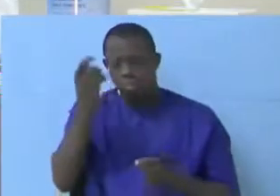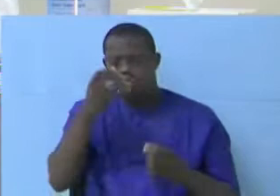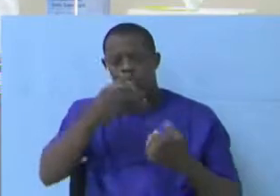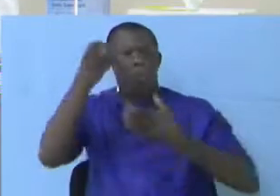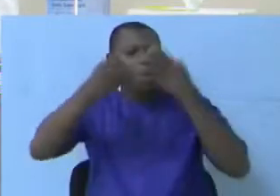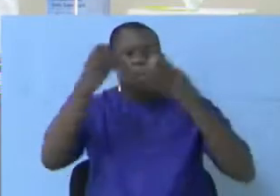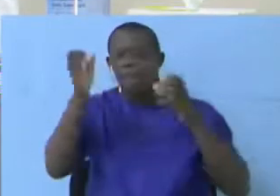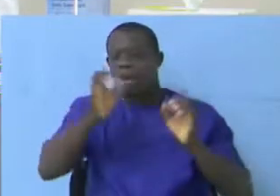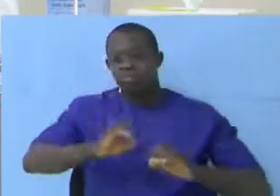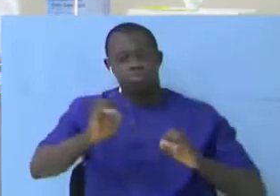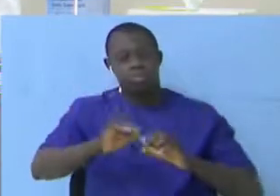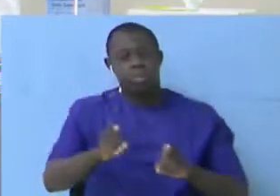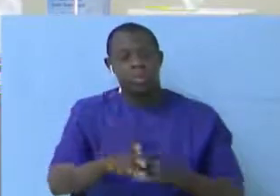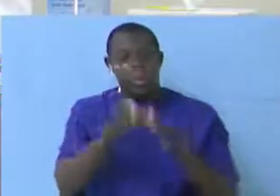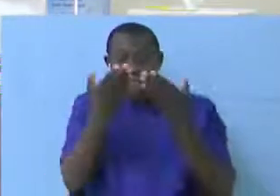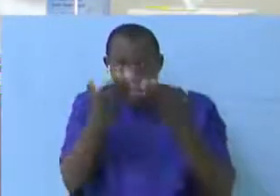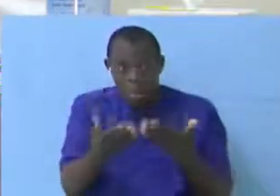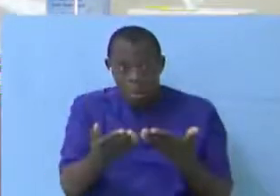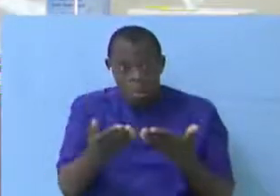At this point, no.